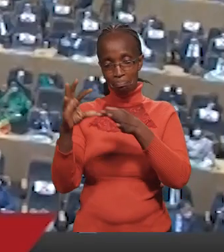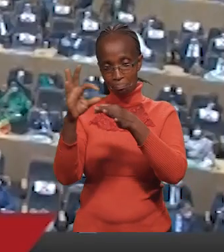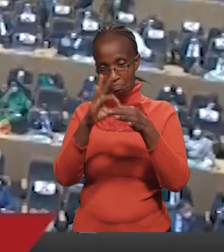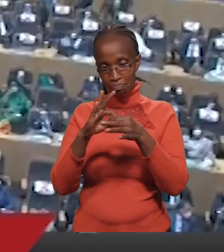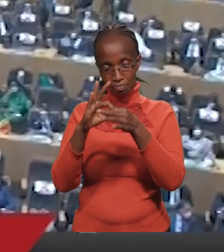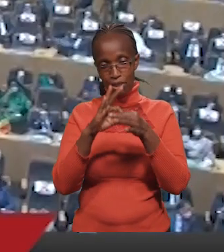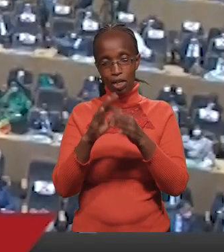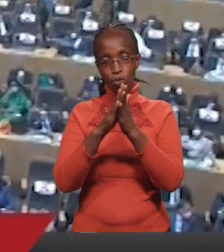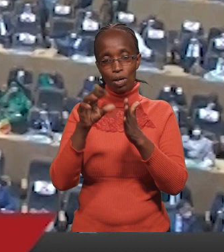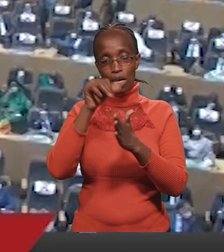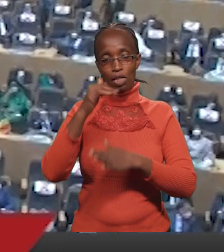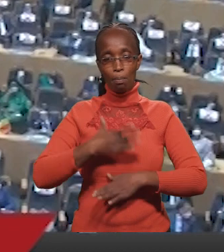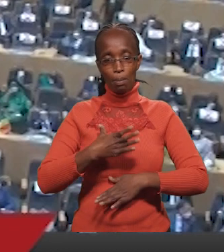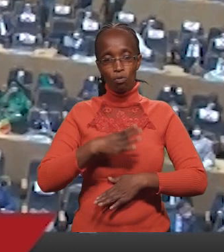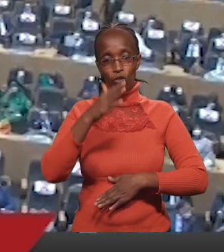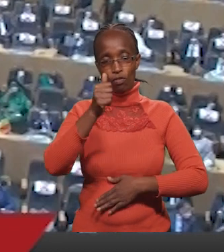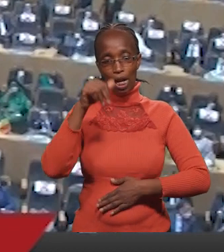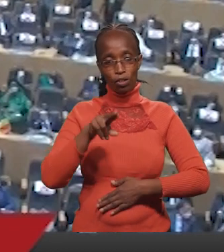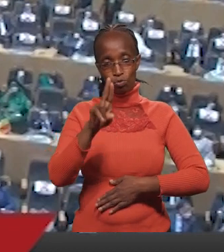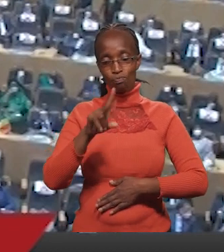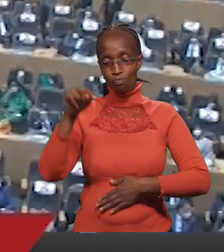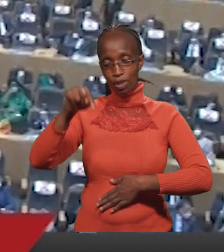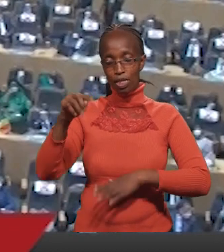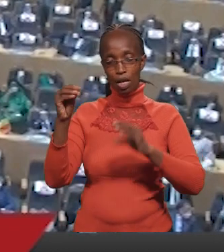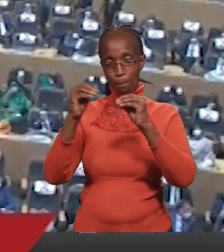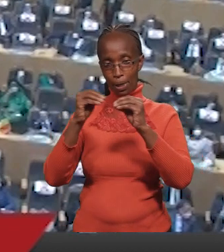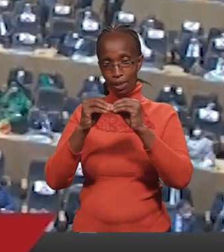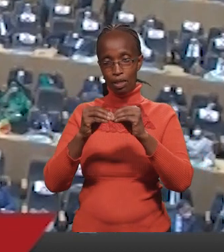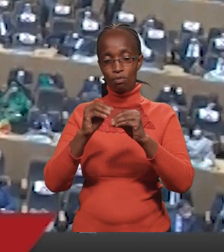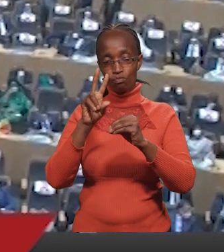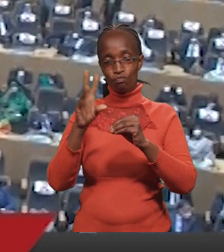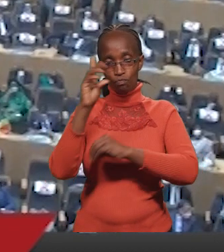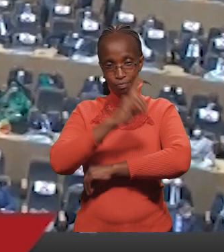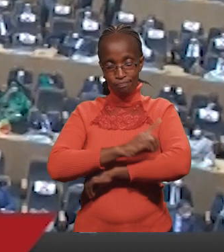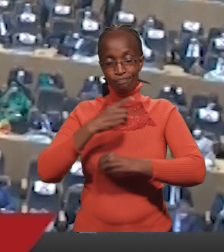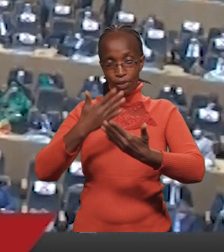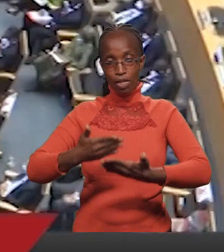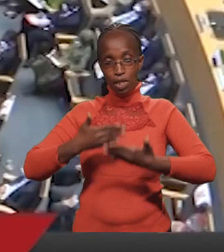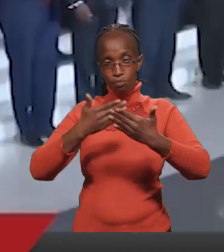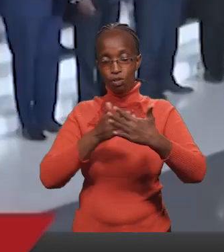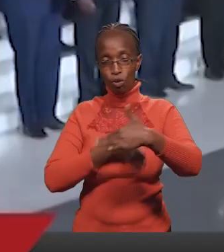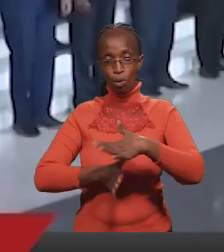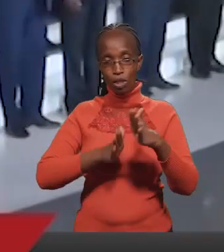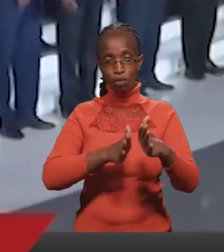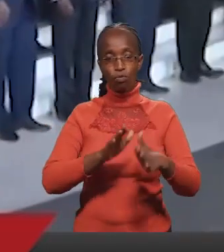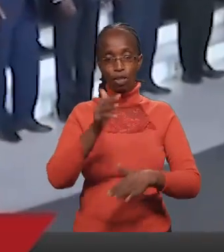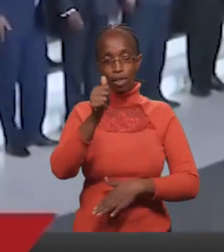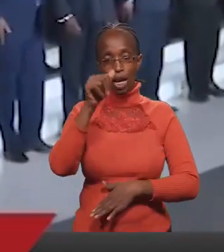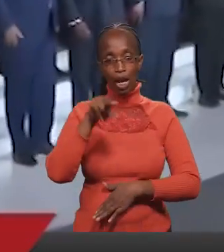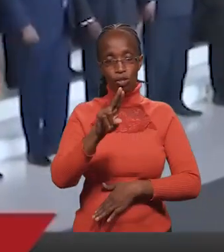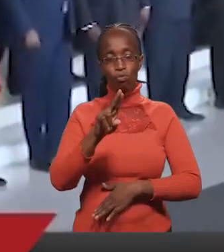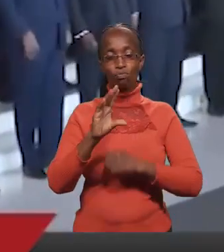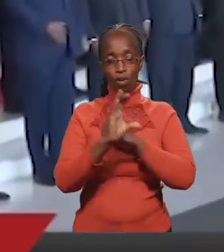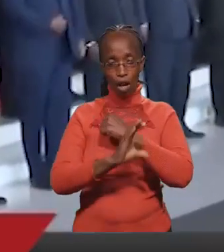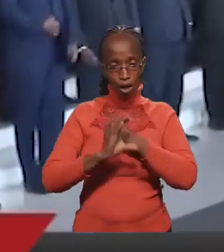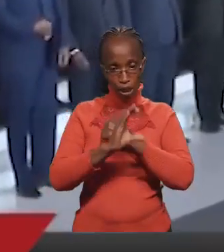Afrika walio wanachama wa muungano wa Afrika. Mkutano huo wa siku mbili unatoa nafasi kwa viongozi wa mataifa ya